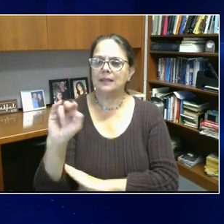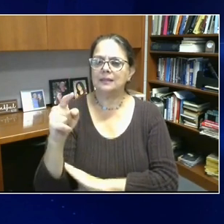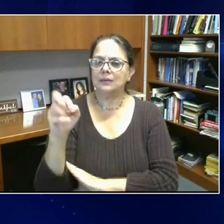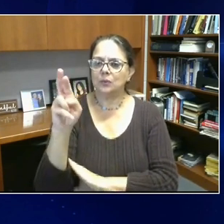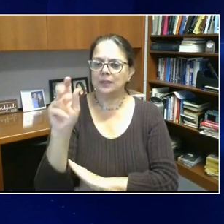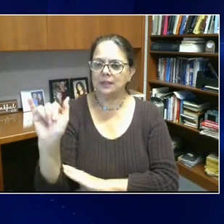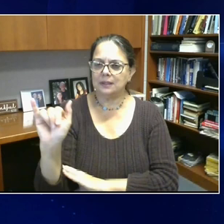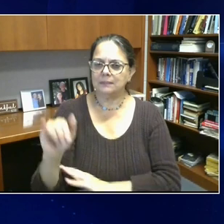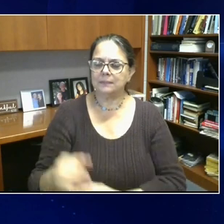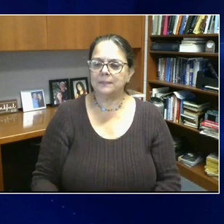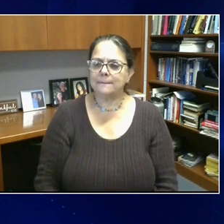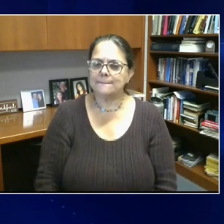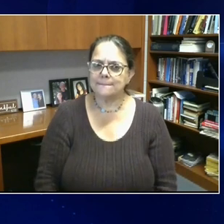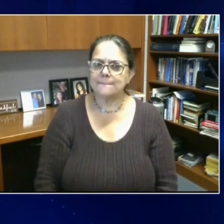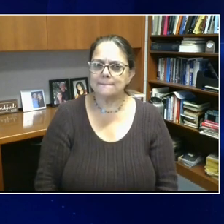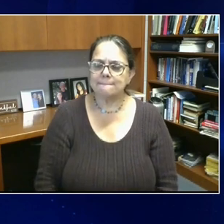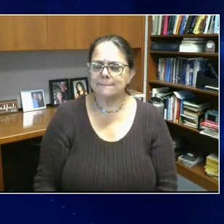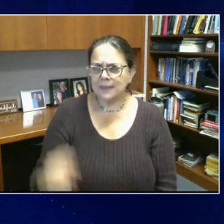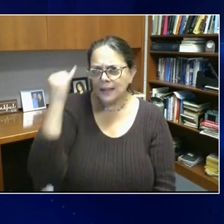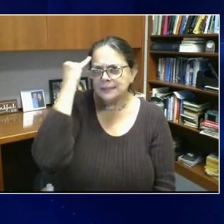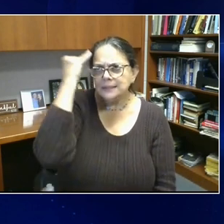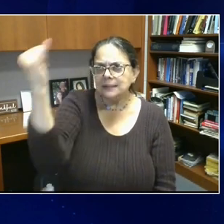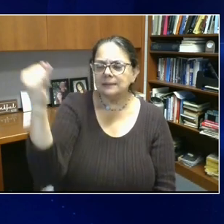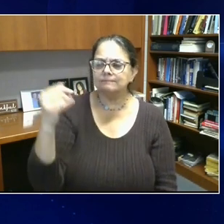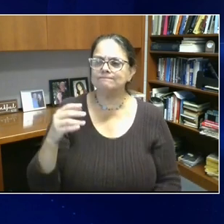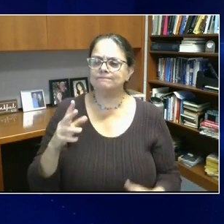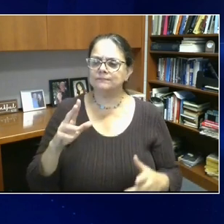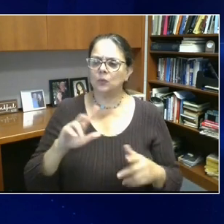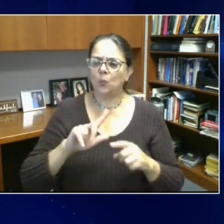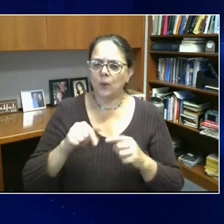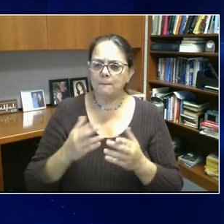You may be familiar with the concept of bodily integrity,